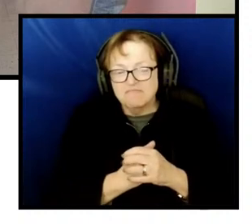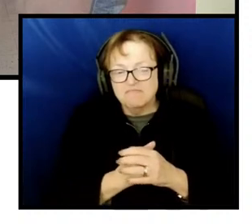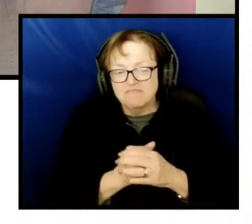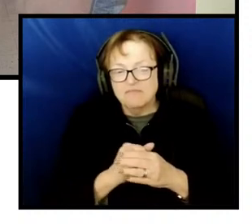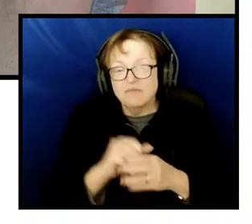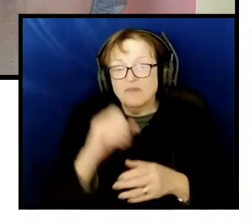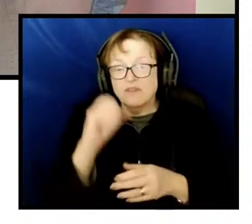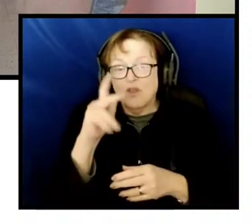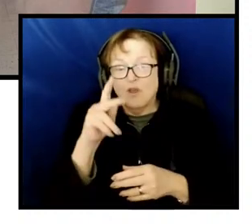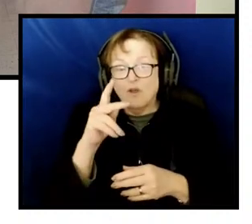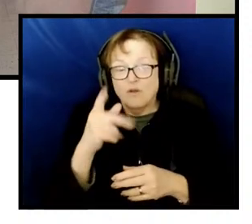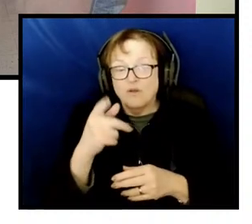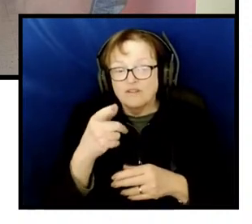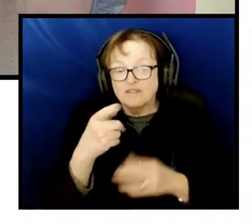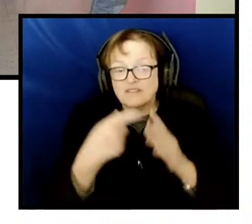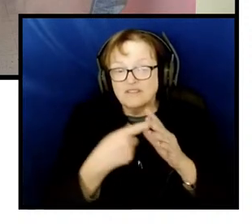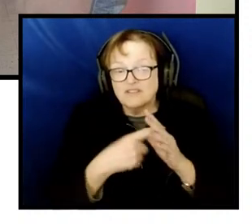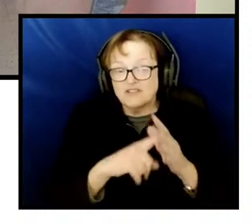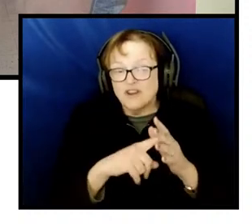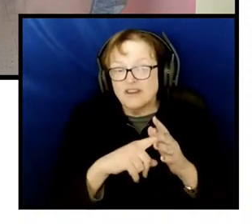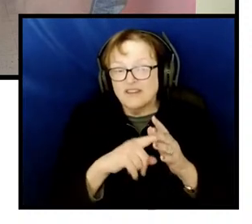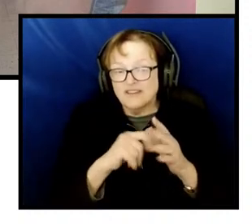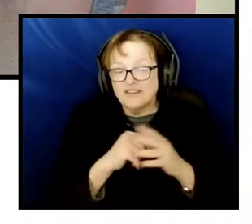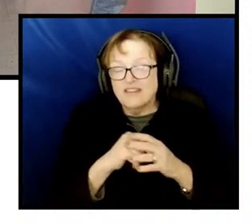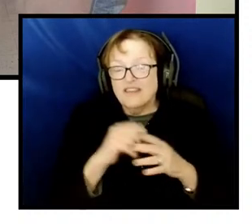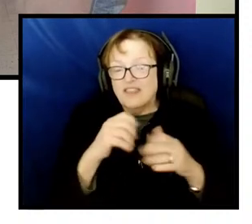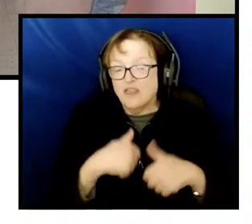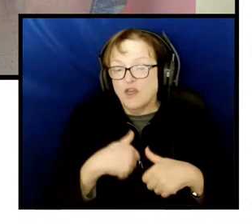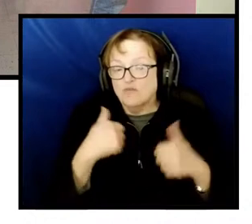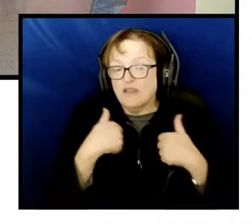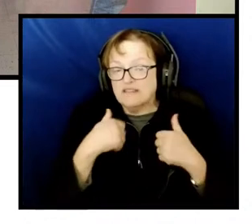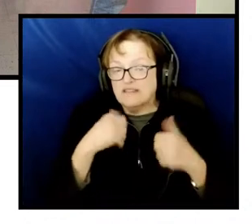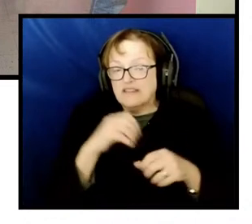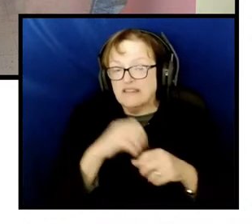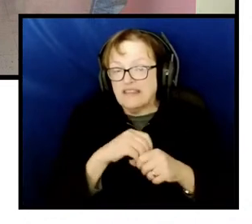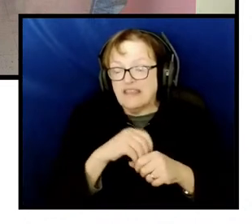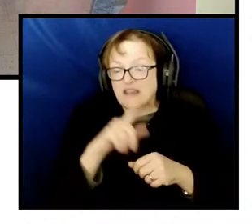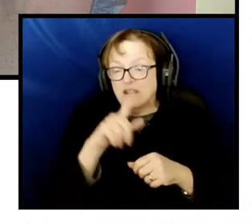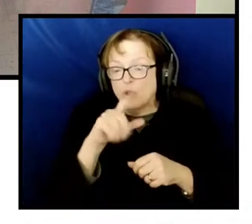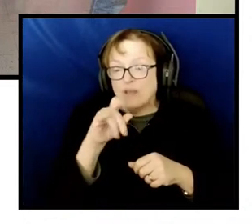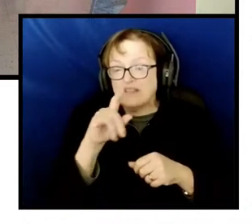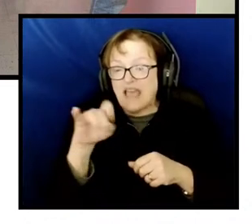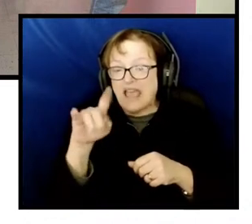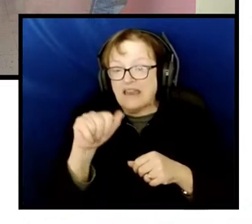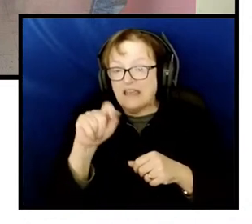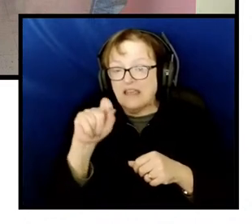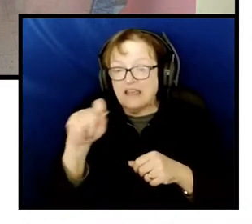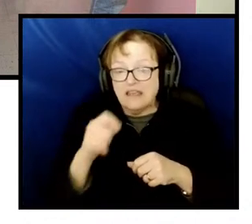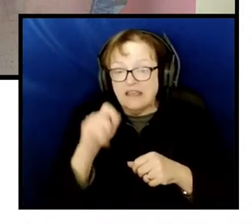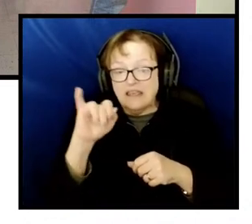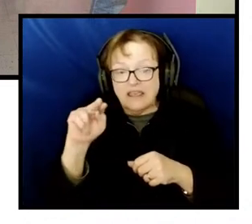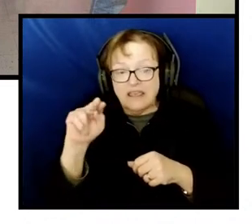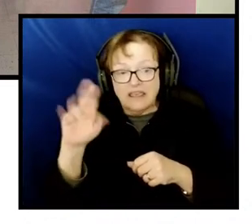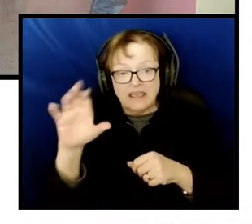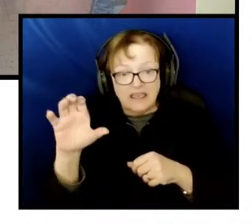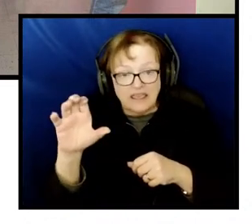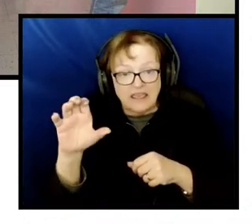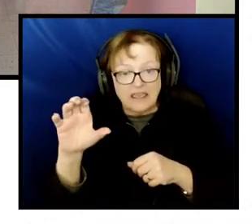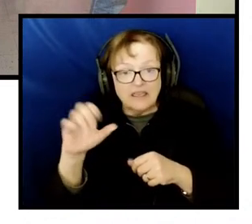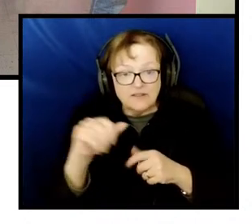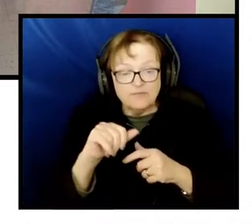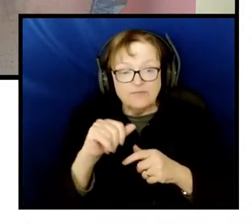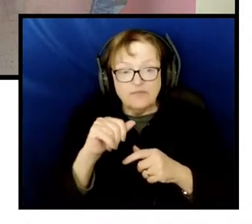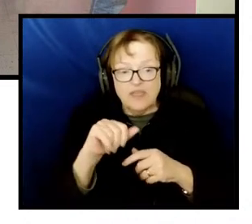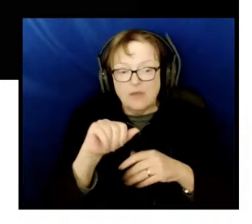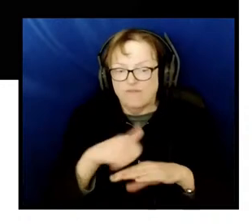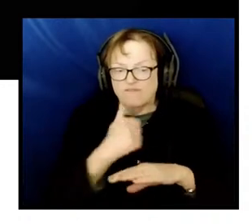Okay, so the project began as a development residency in Loisaida Inc., the finalizing the muralization of their space.